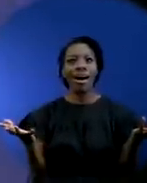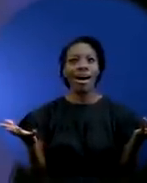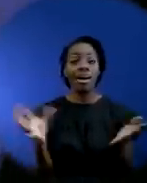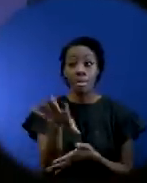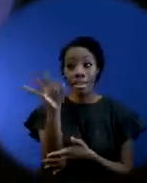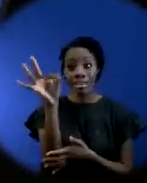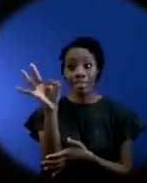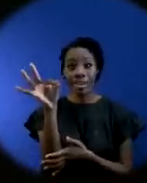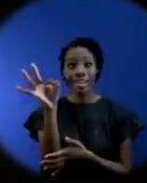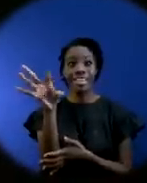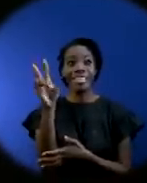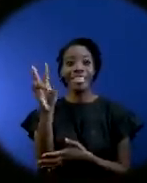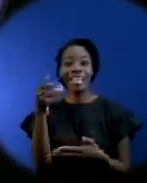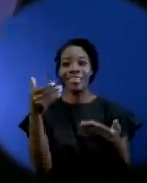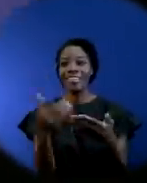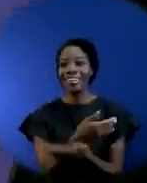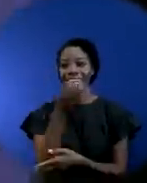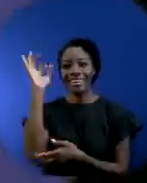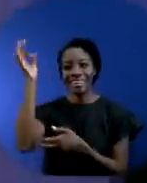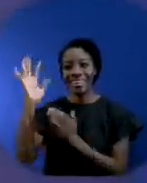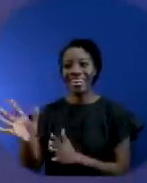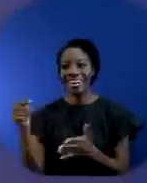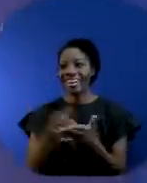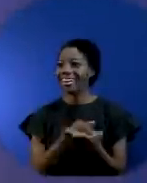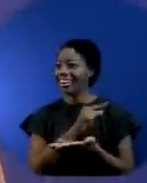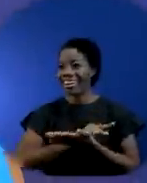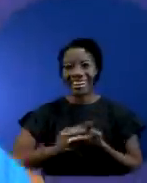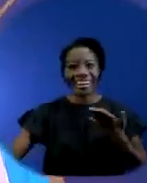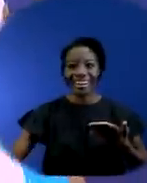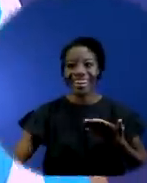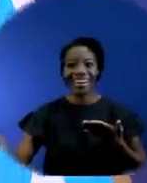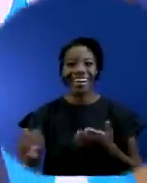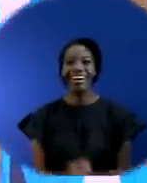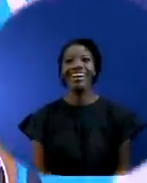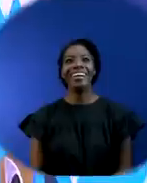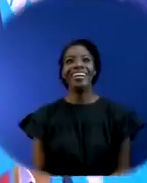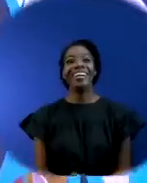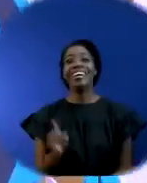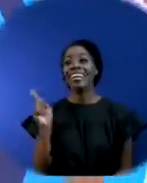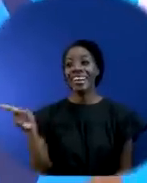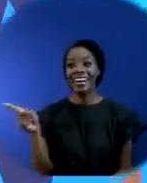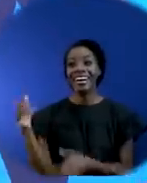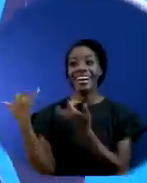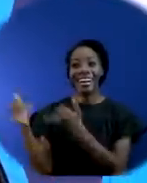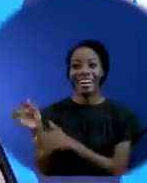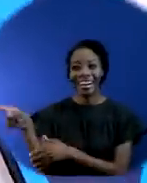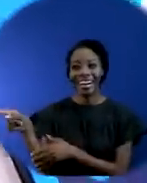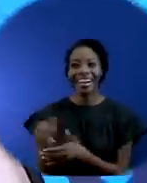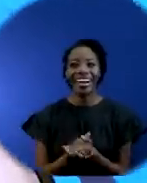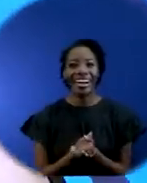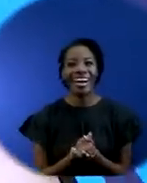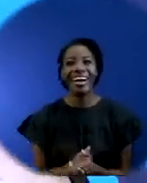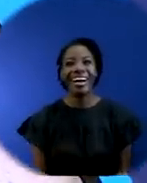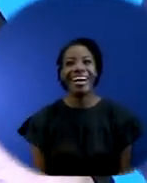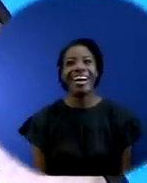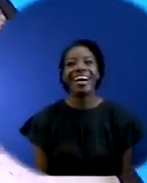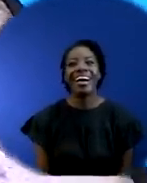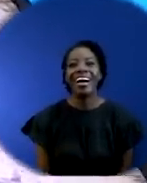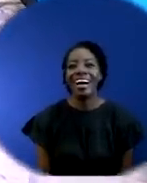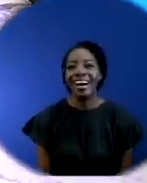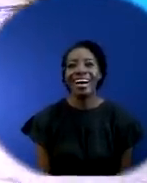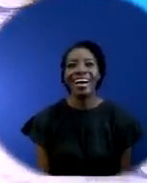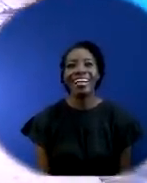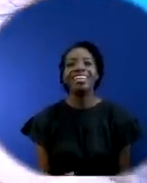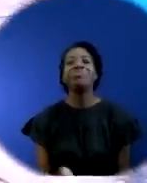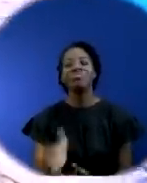find seven new preachers this week. I'm taking applications because they're tripping over there. They are tripping. It's